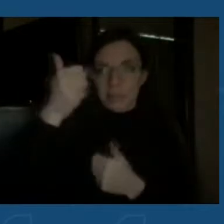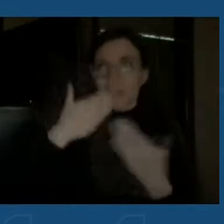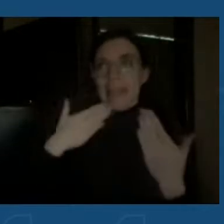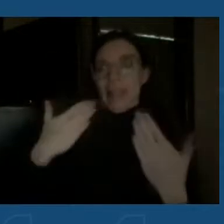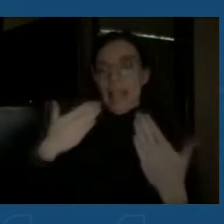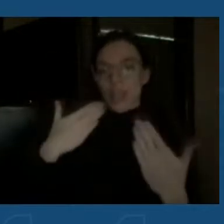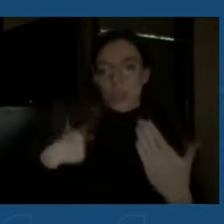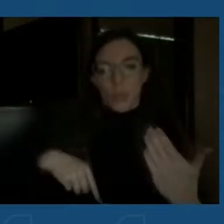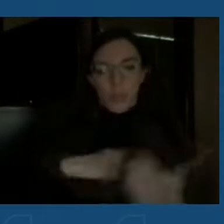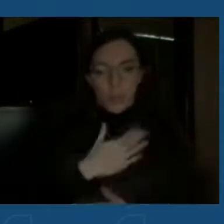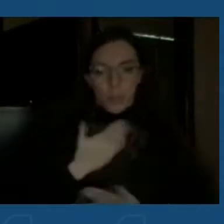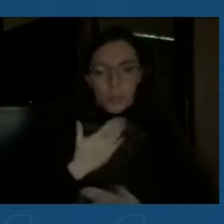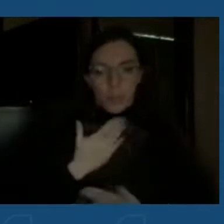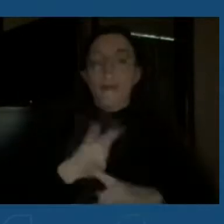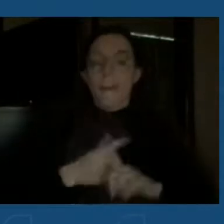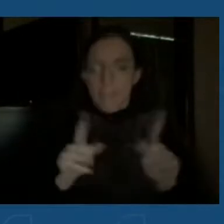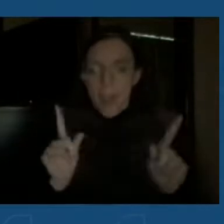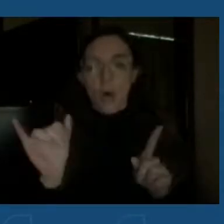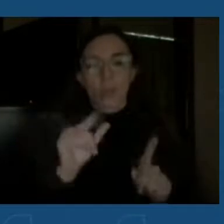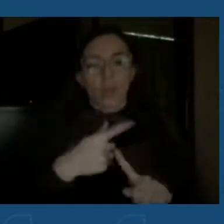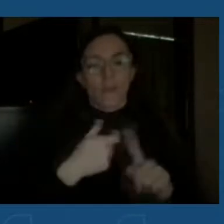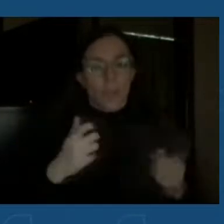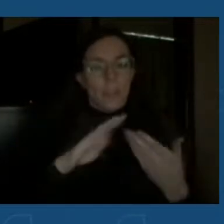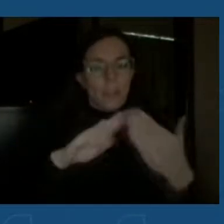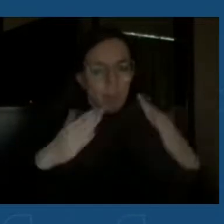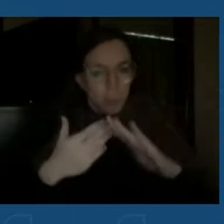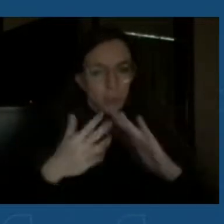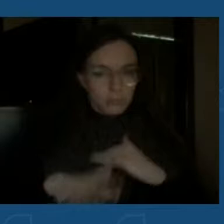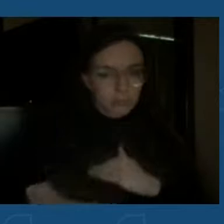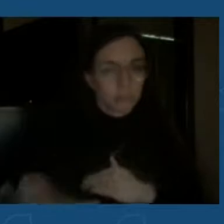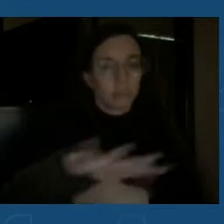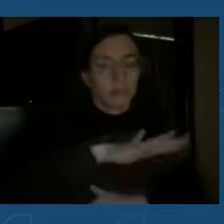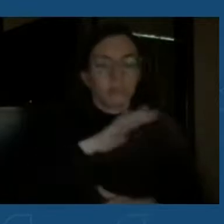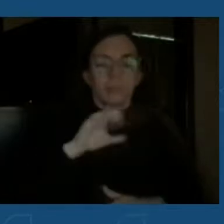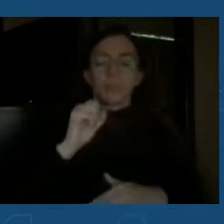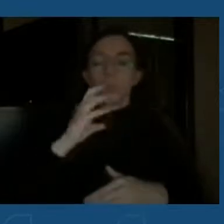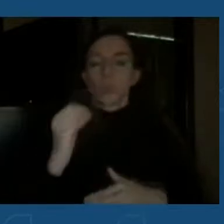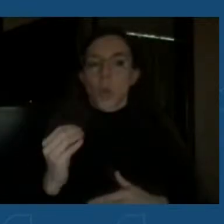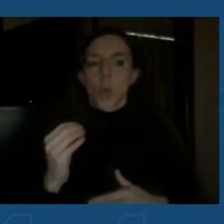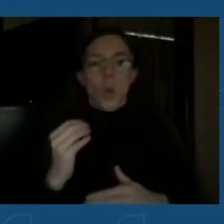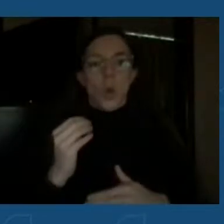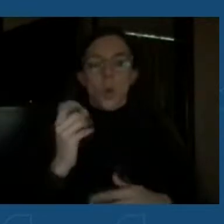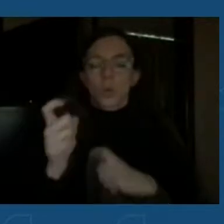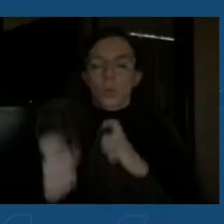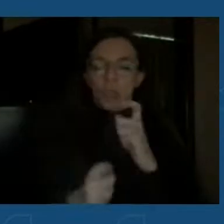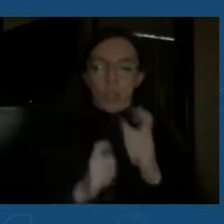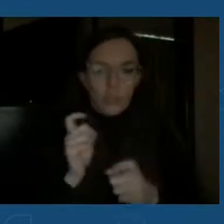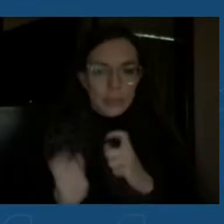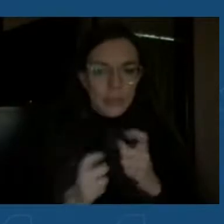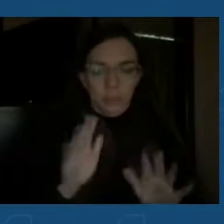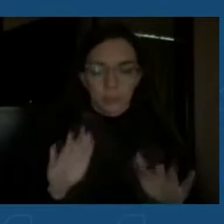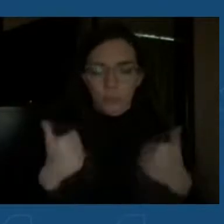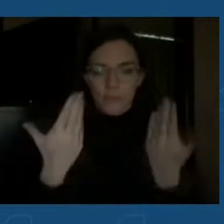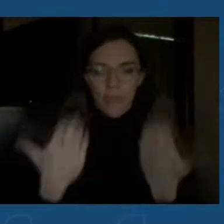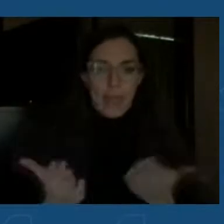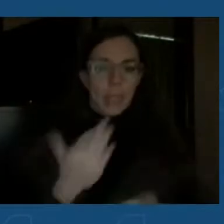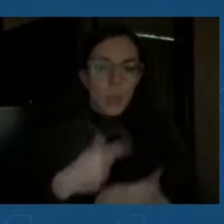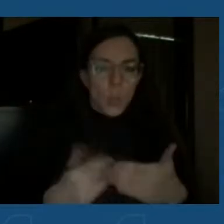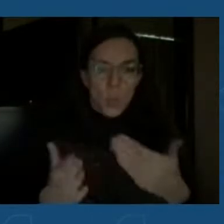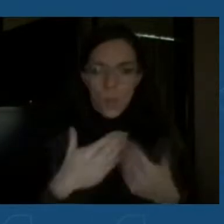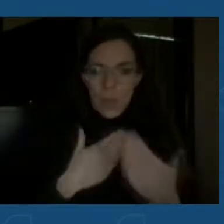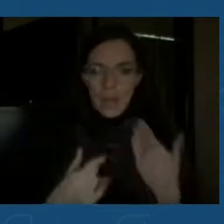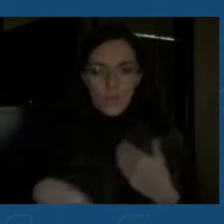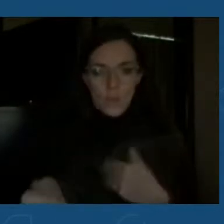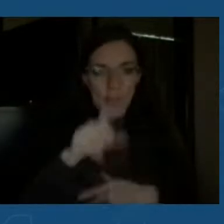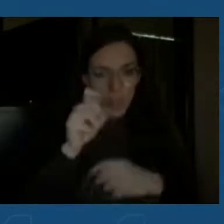you, but also from the community at large, who was so generous in providing us with anything they possibly could to give us some